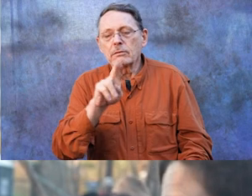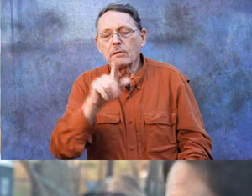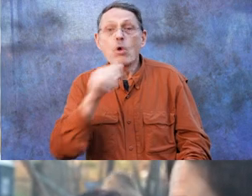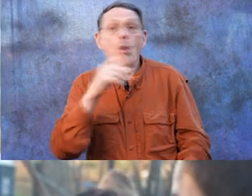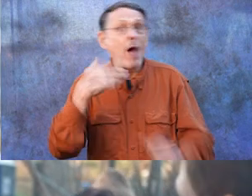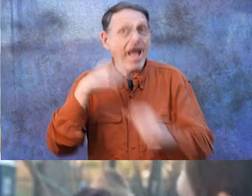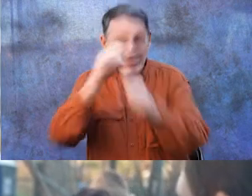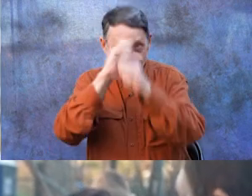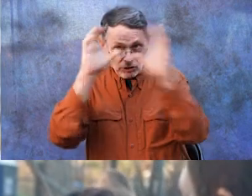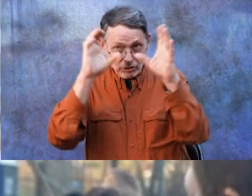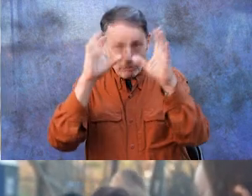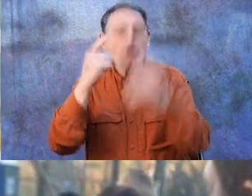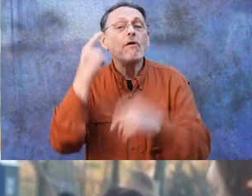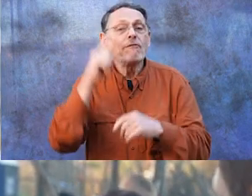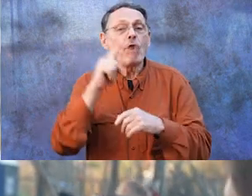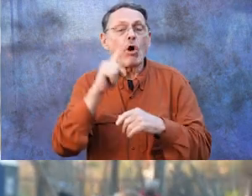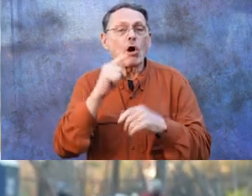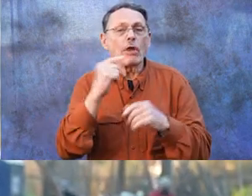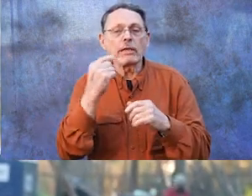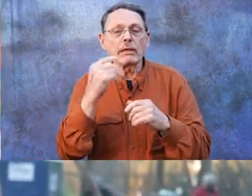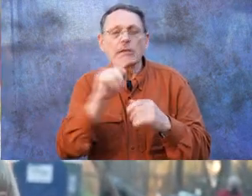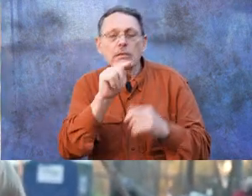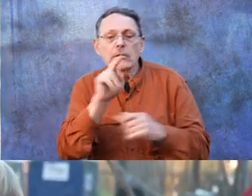Luna, who had the vision for the trance.